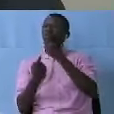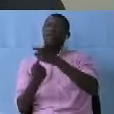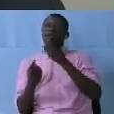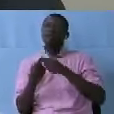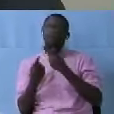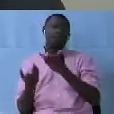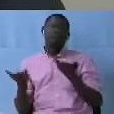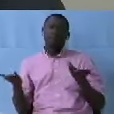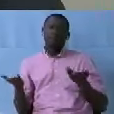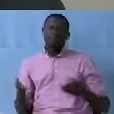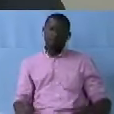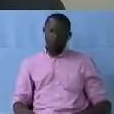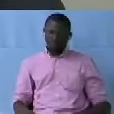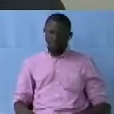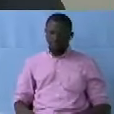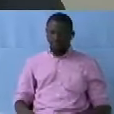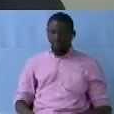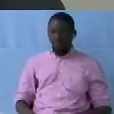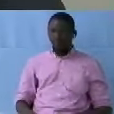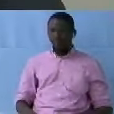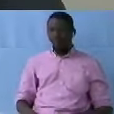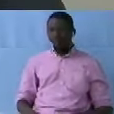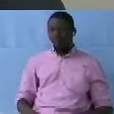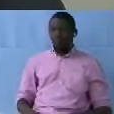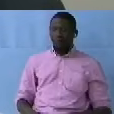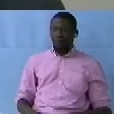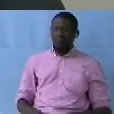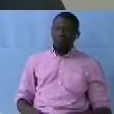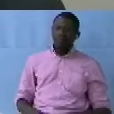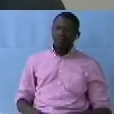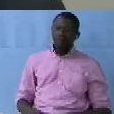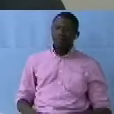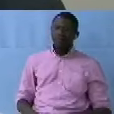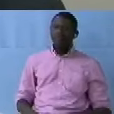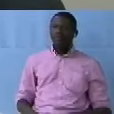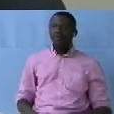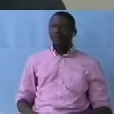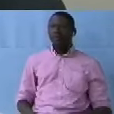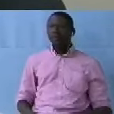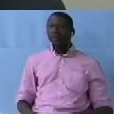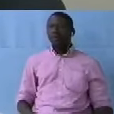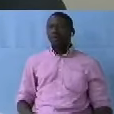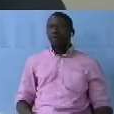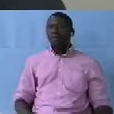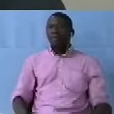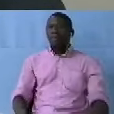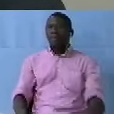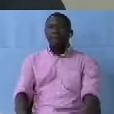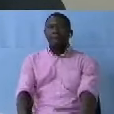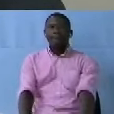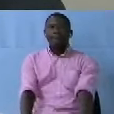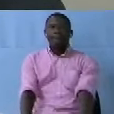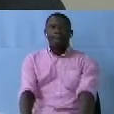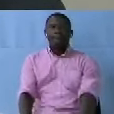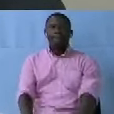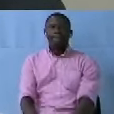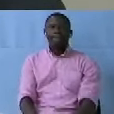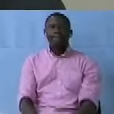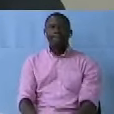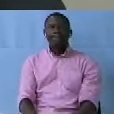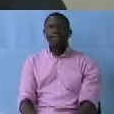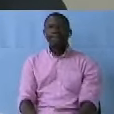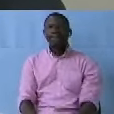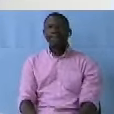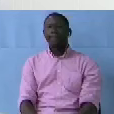bi xamna leen lool tax na sax ben pour ñu mëna am bërr bi nga xamanté né sax dañoy luwas dafa nékkon jafé jafé pour ci ñom.